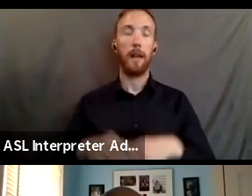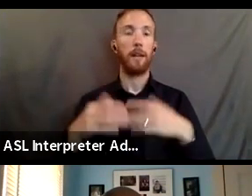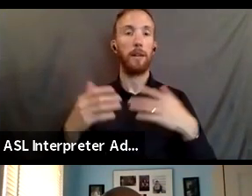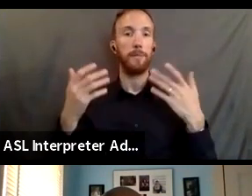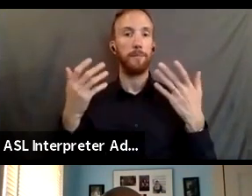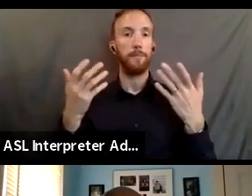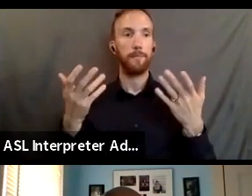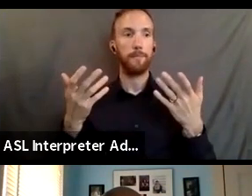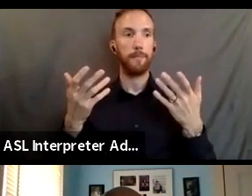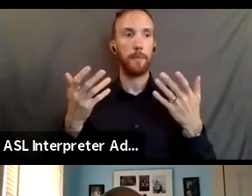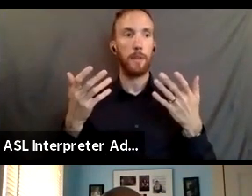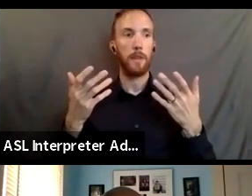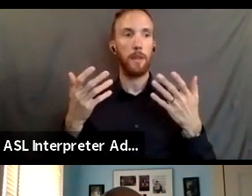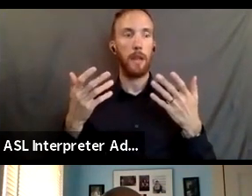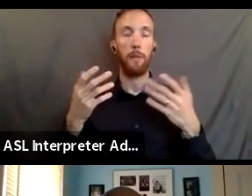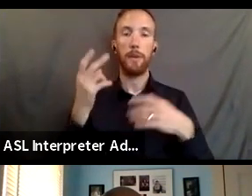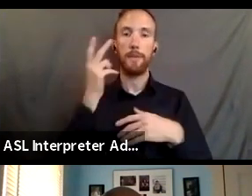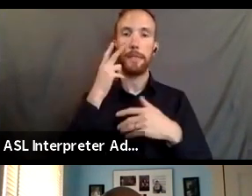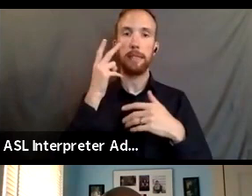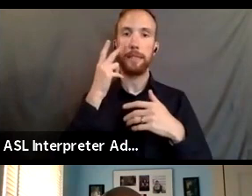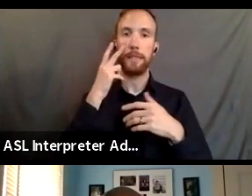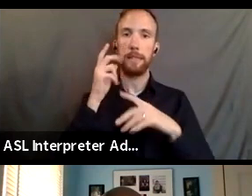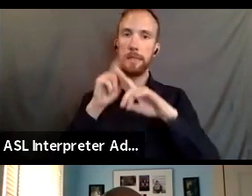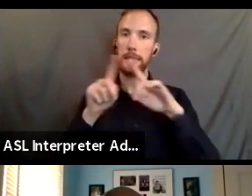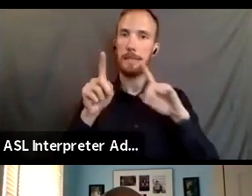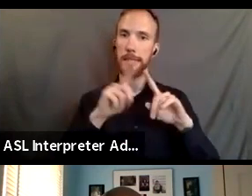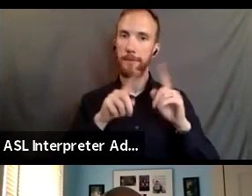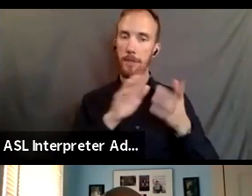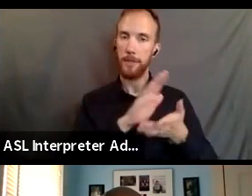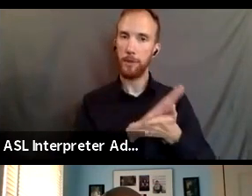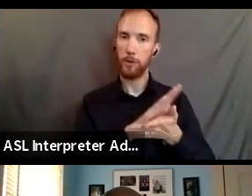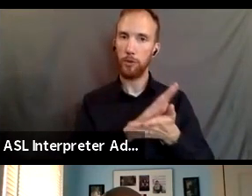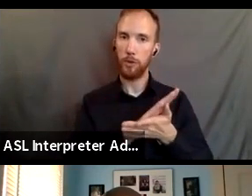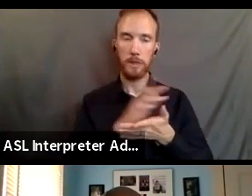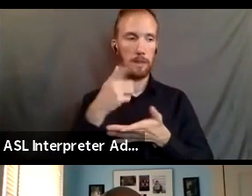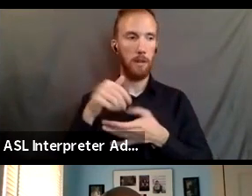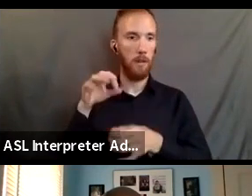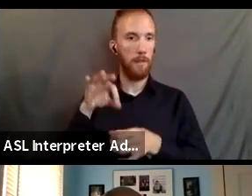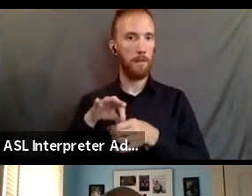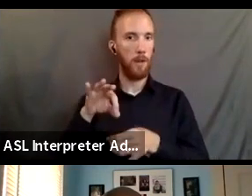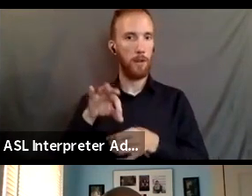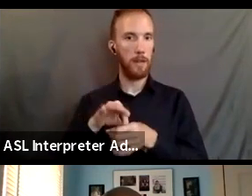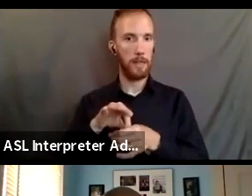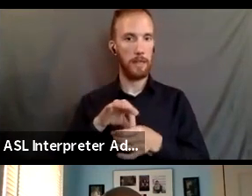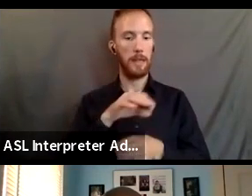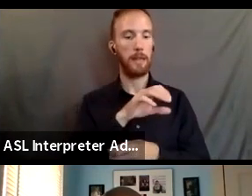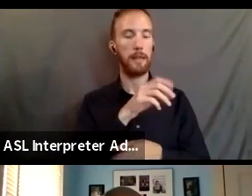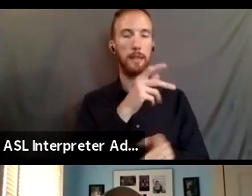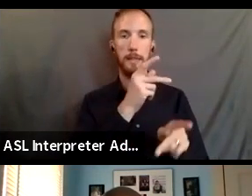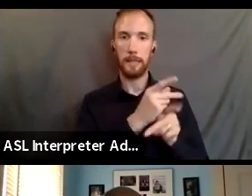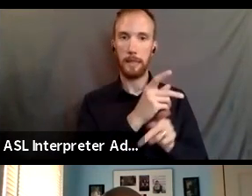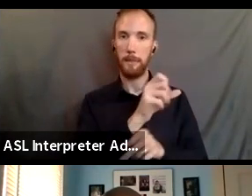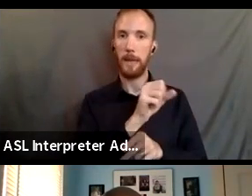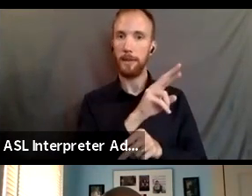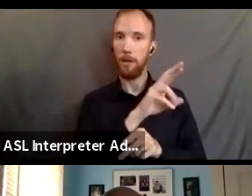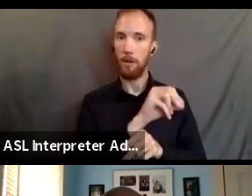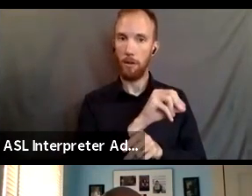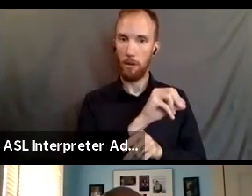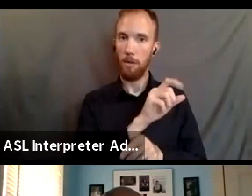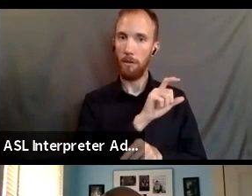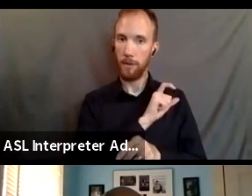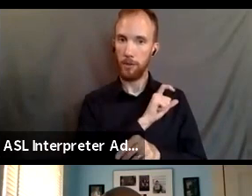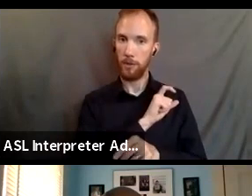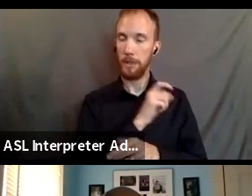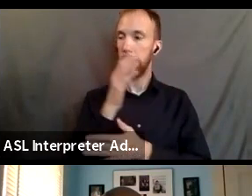that a number of schools elected to have sros officers and some elected not to and i think